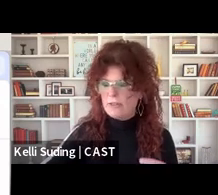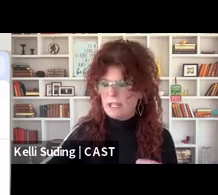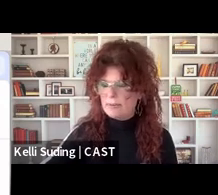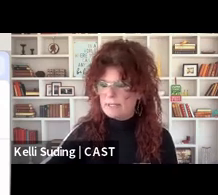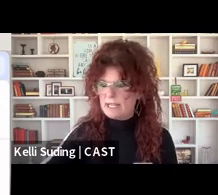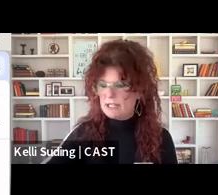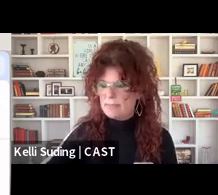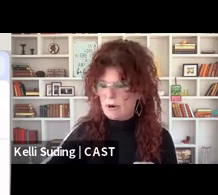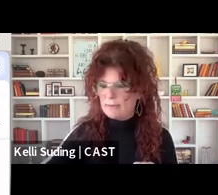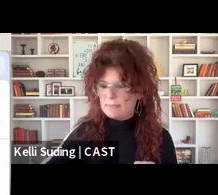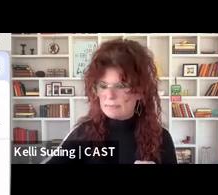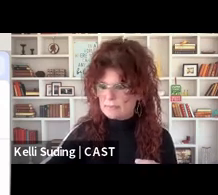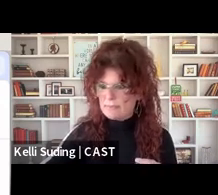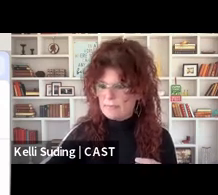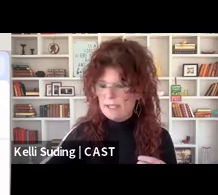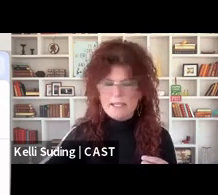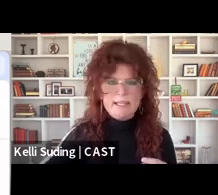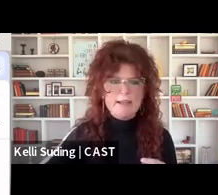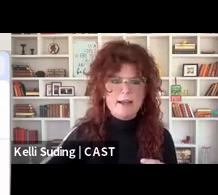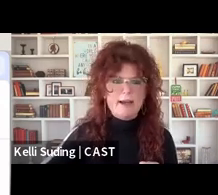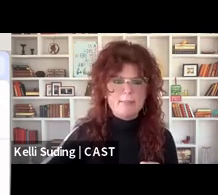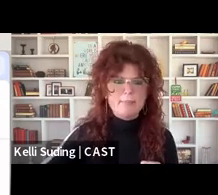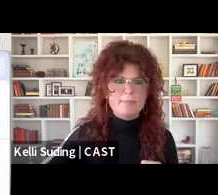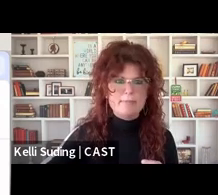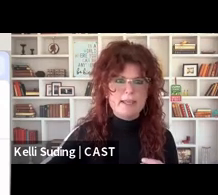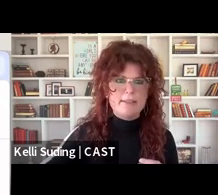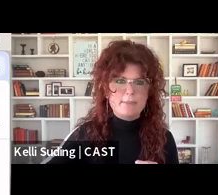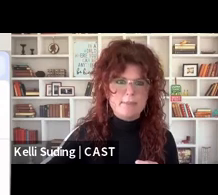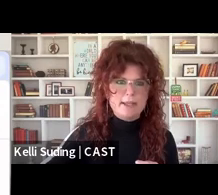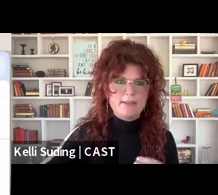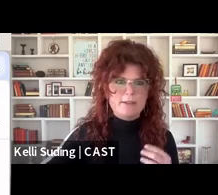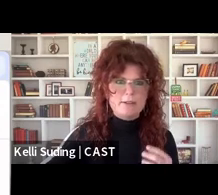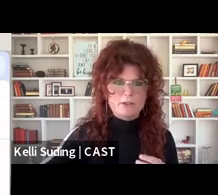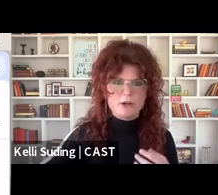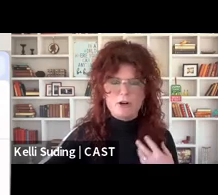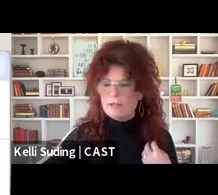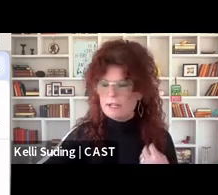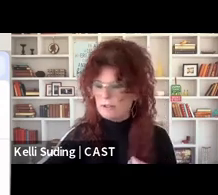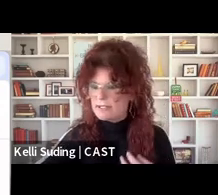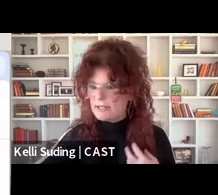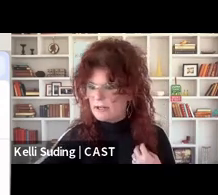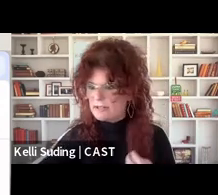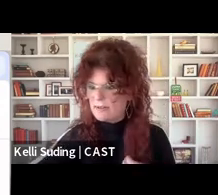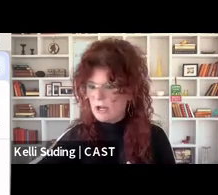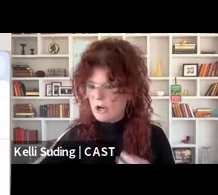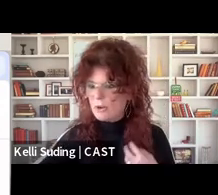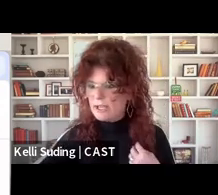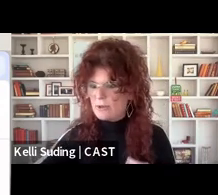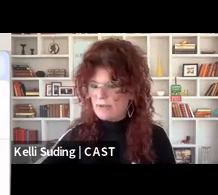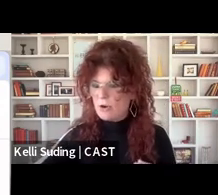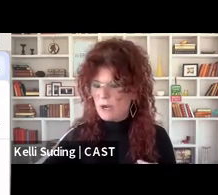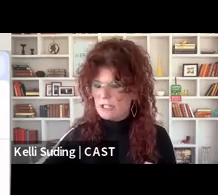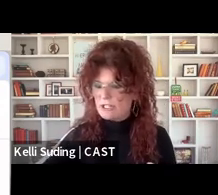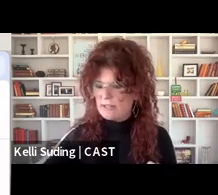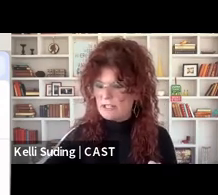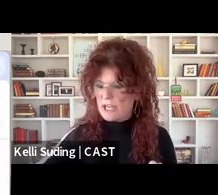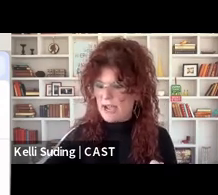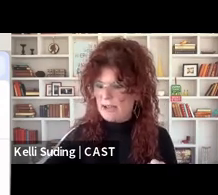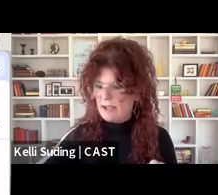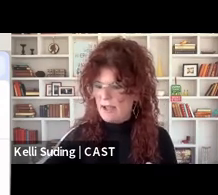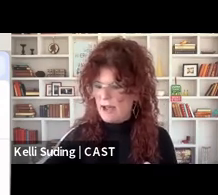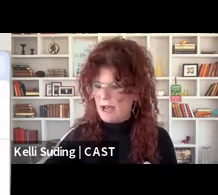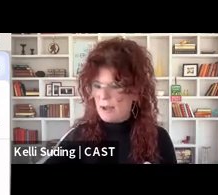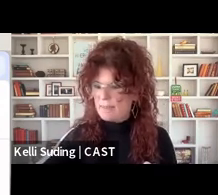like on the implementation part in the online learning series. Okay, so I have a question